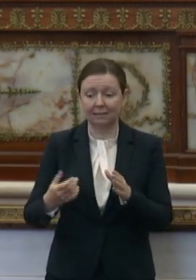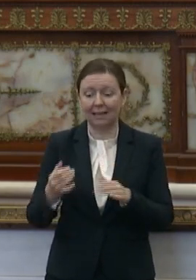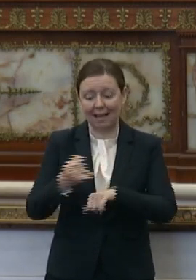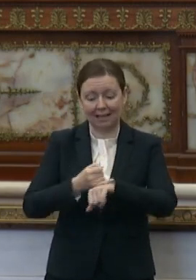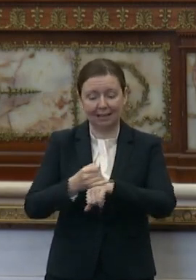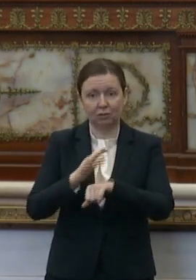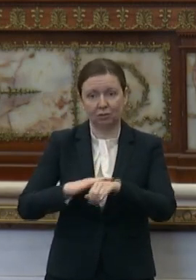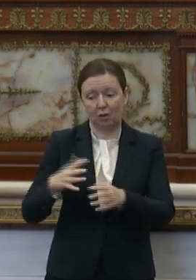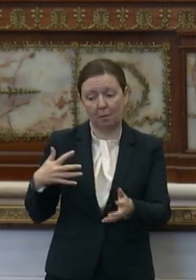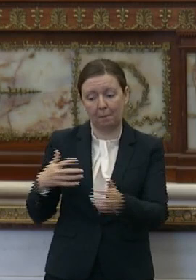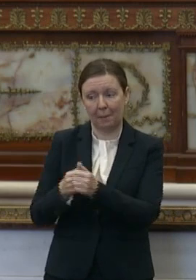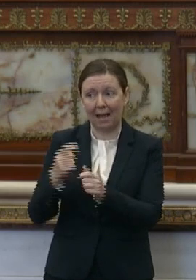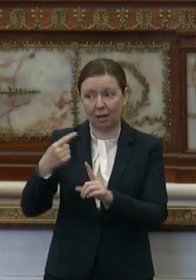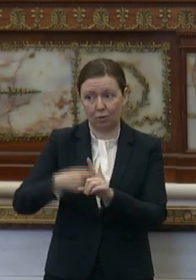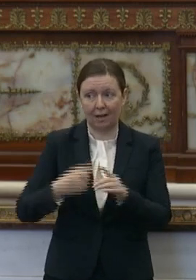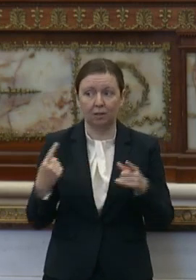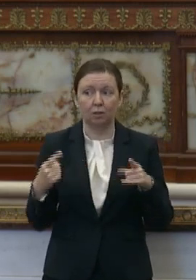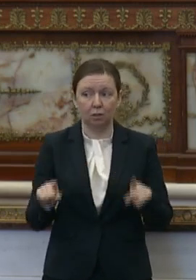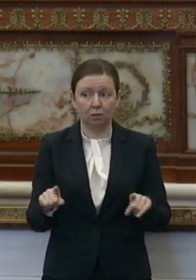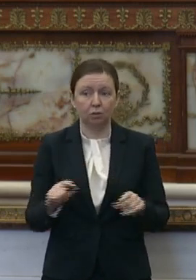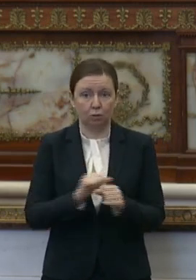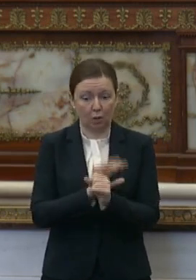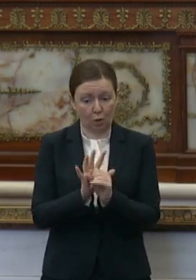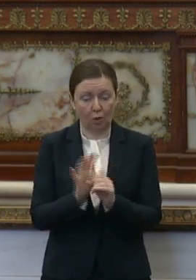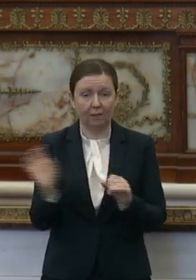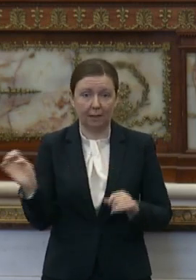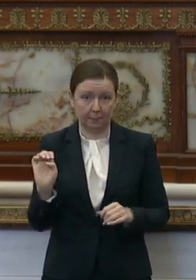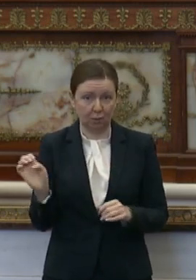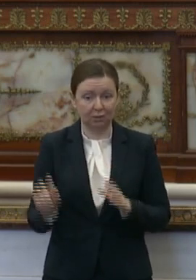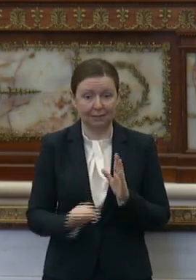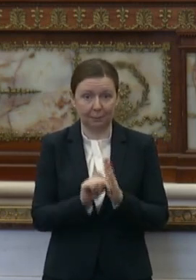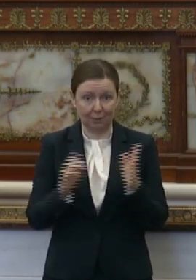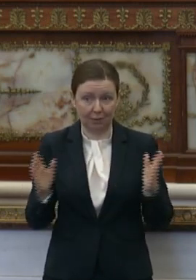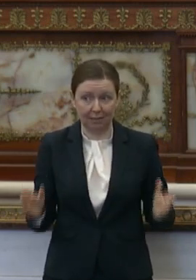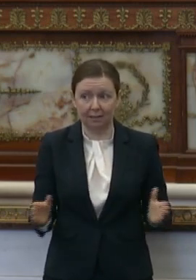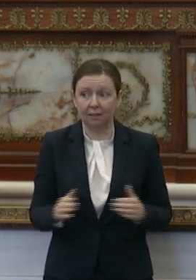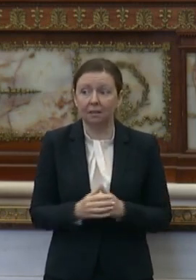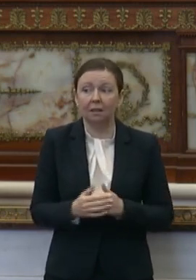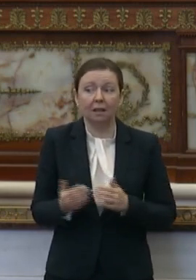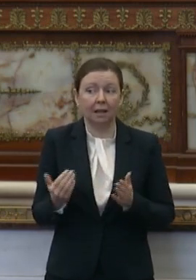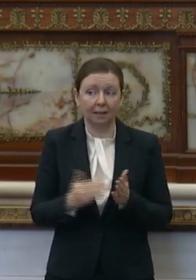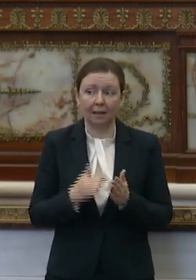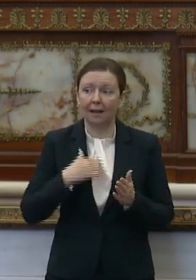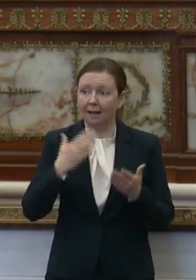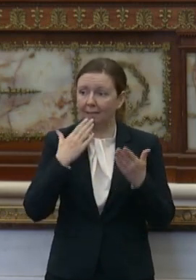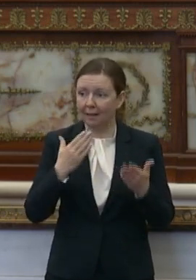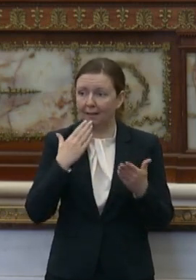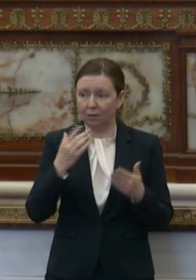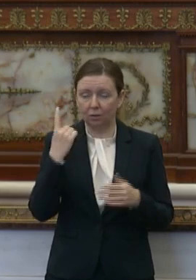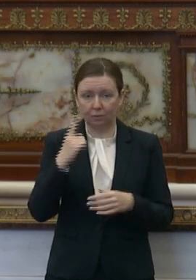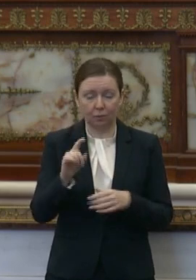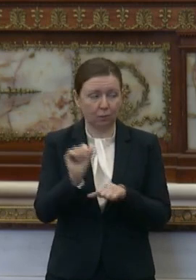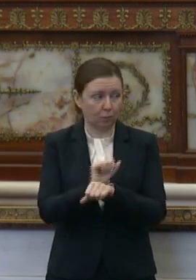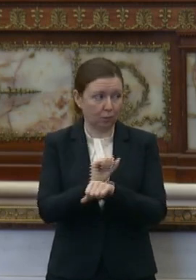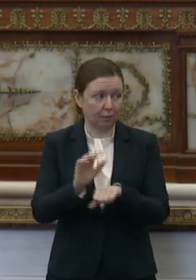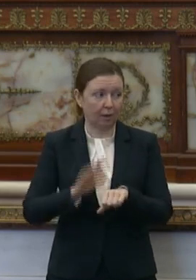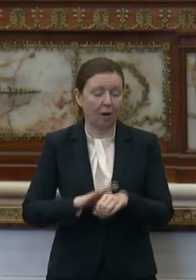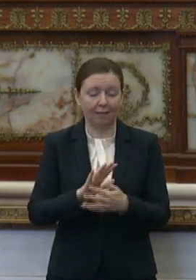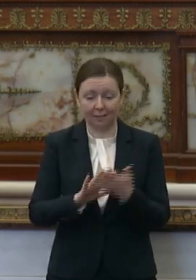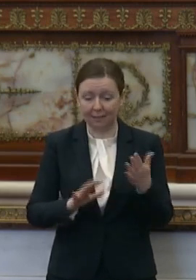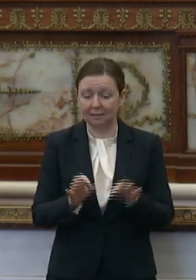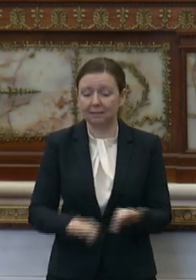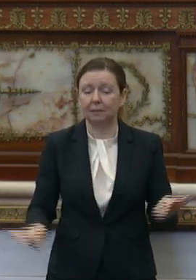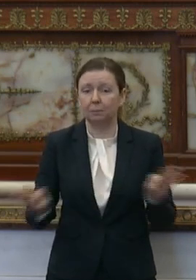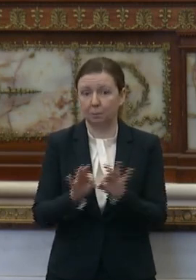on back rent during the COVID emergency period. Again, I thank you for working on these